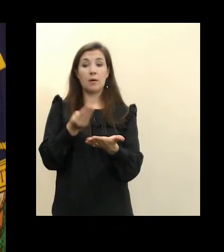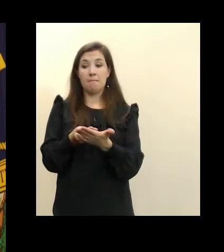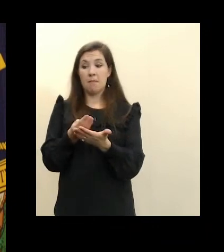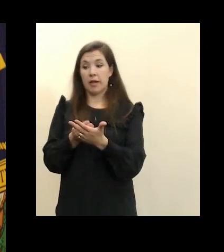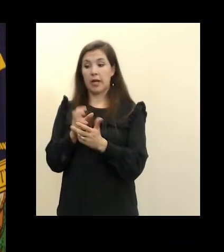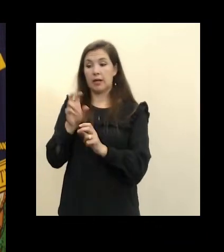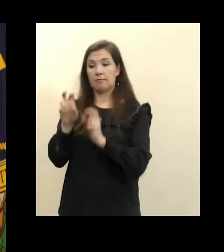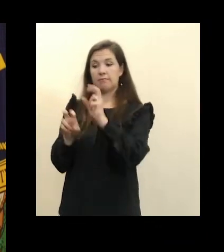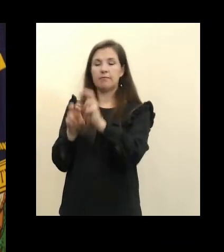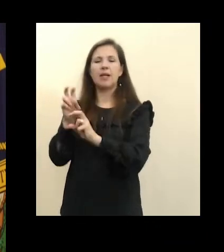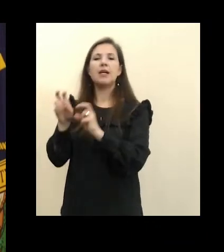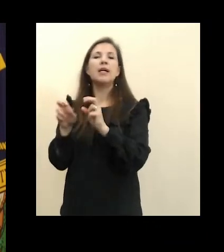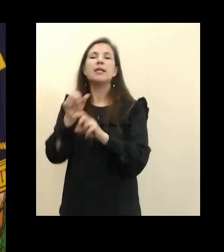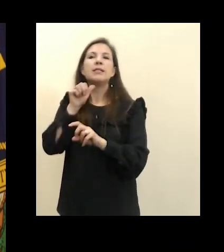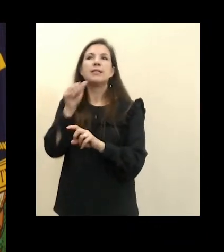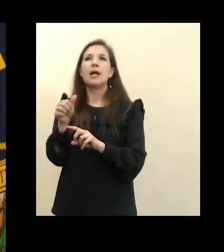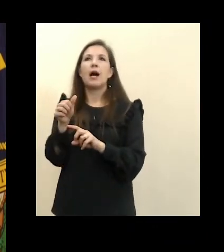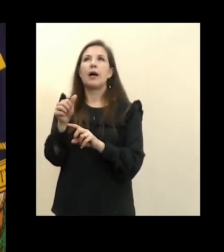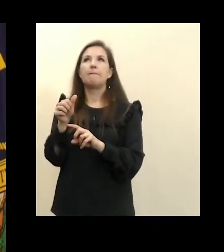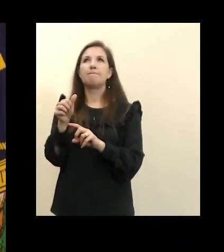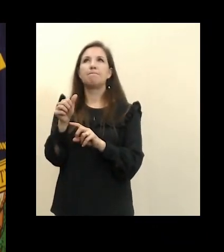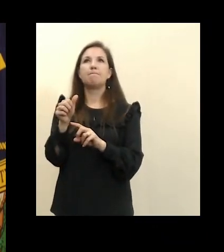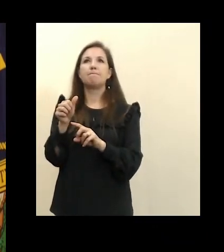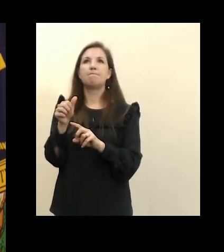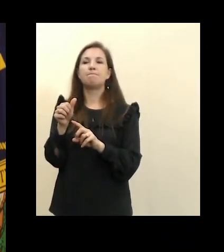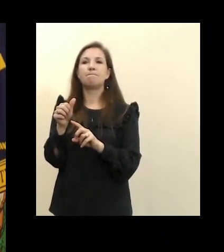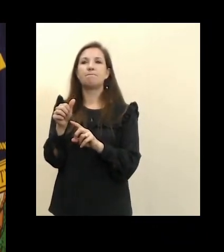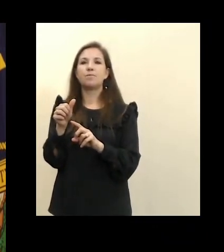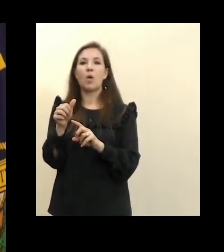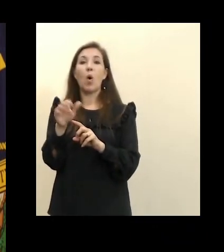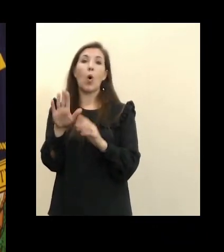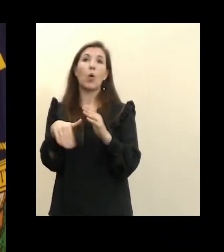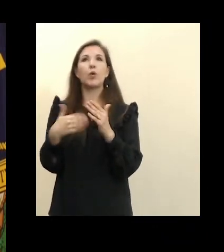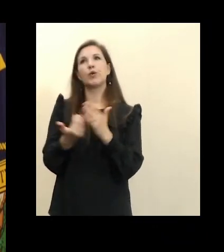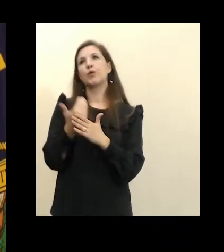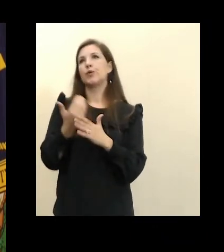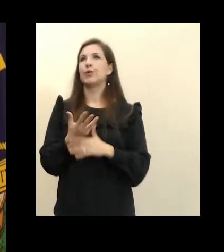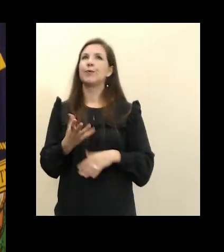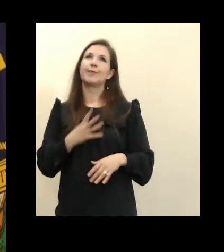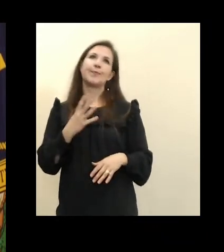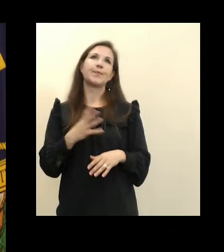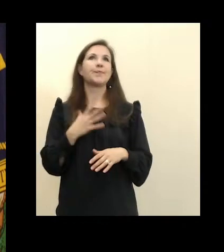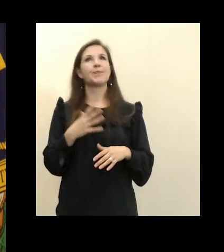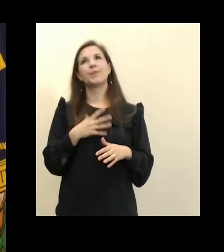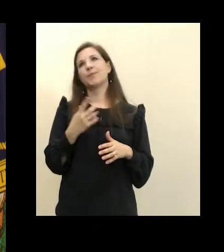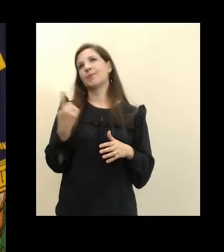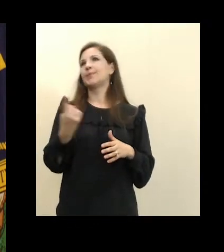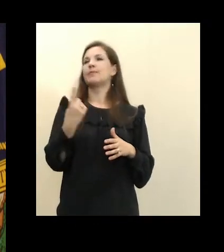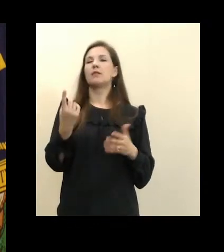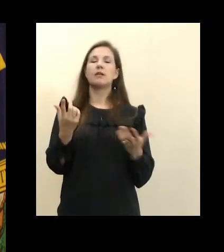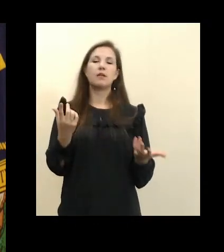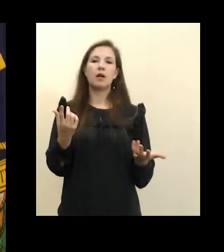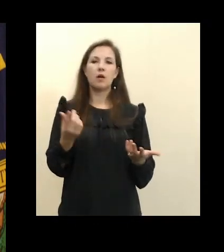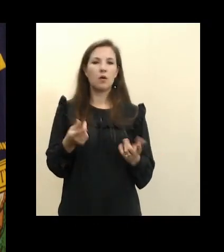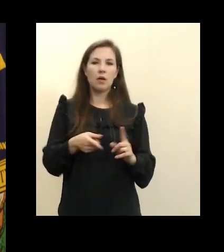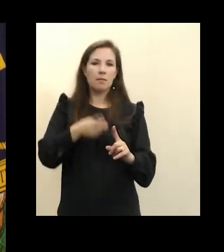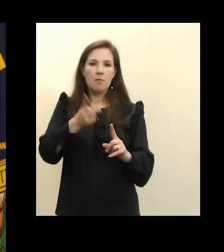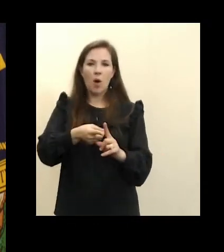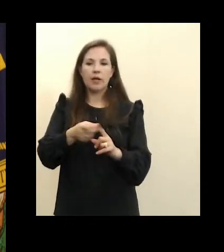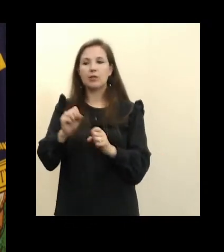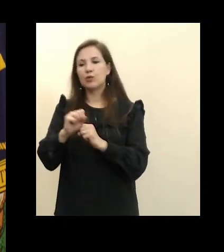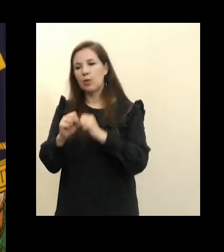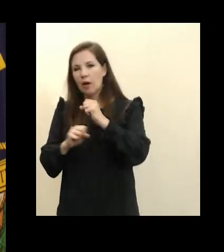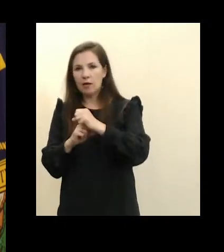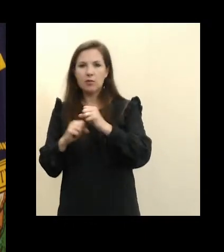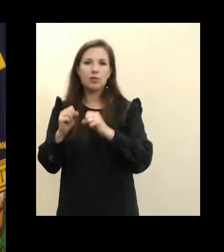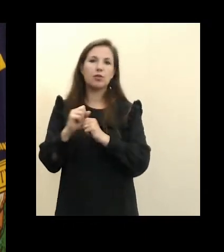is not something that we are looking at like a new fancy kind of thing that the public sees. It's there for the structure of